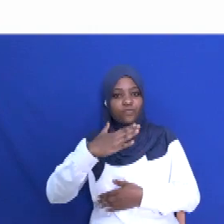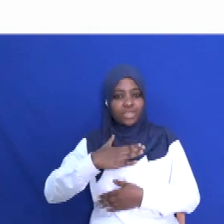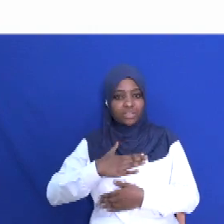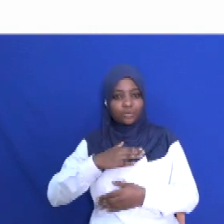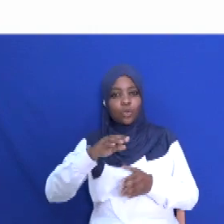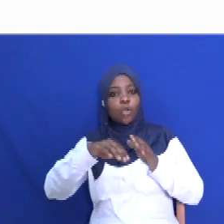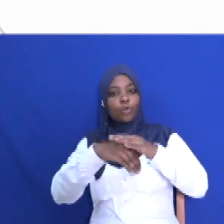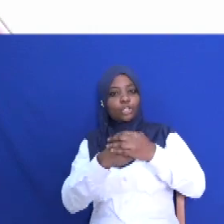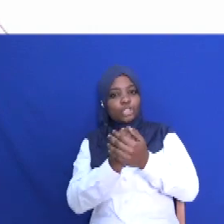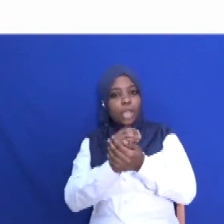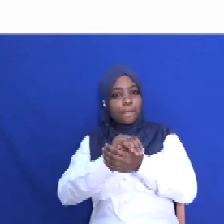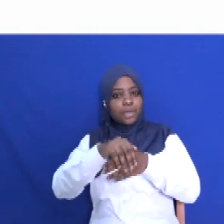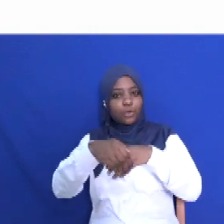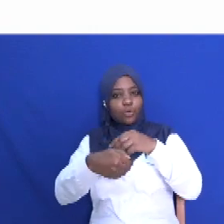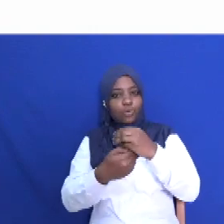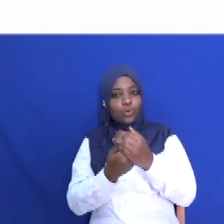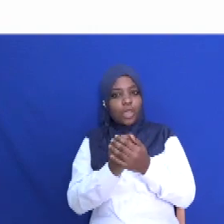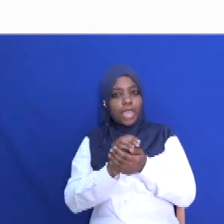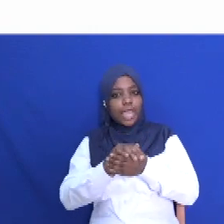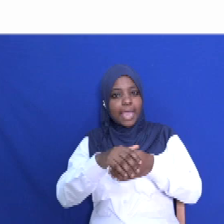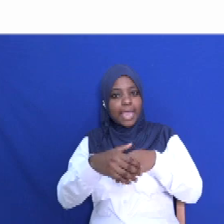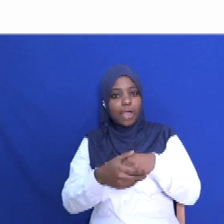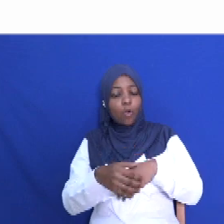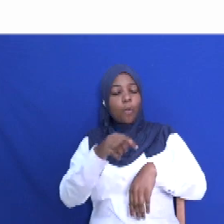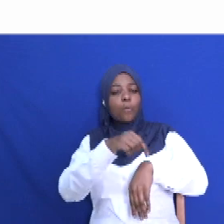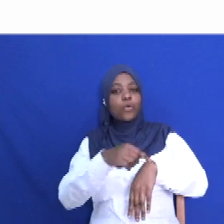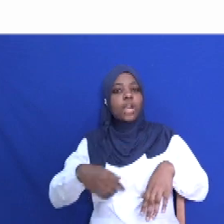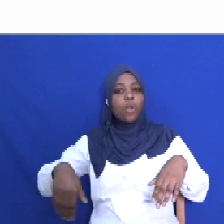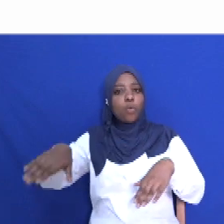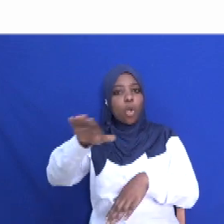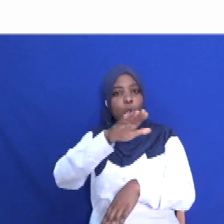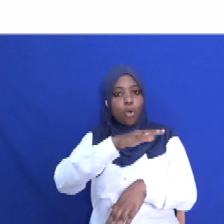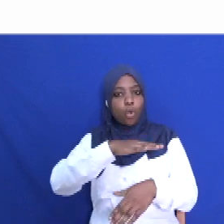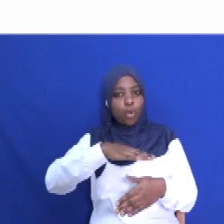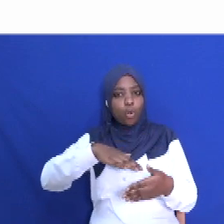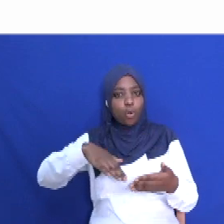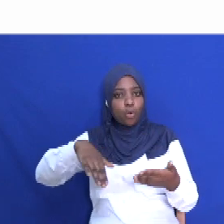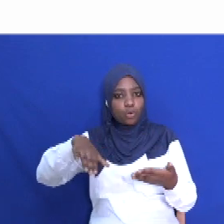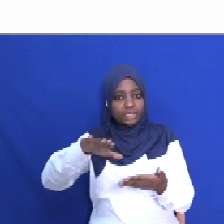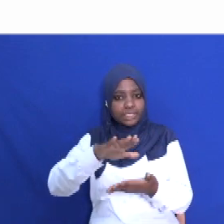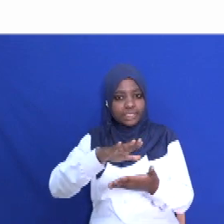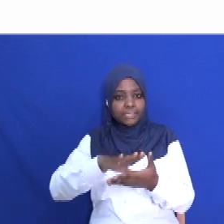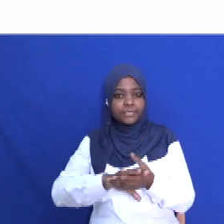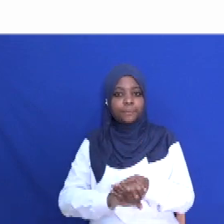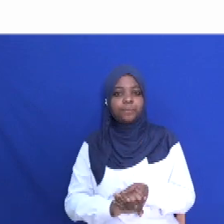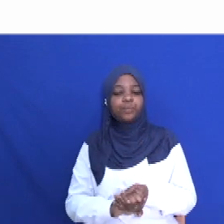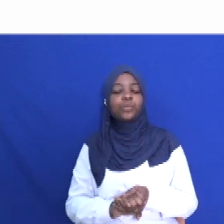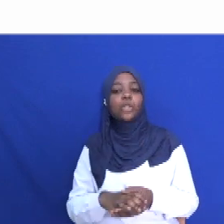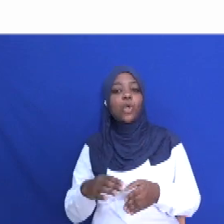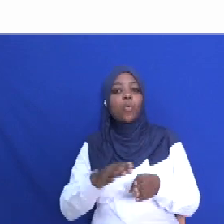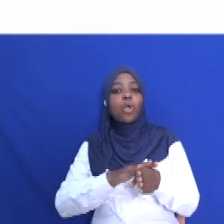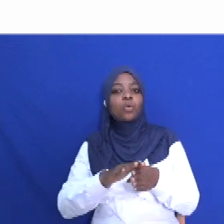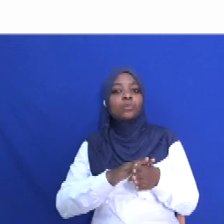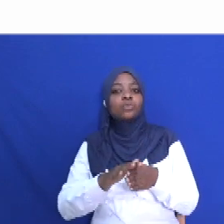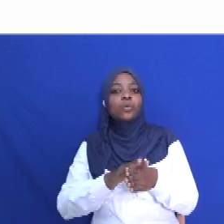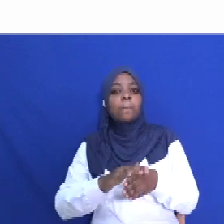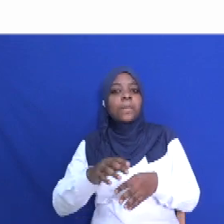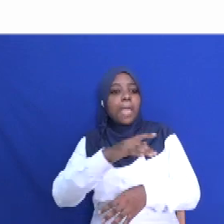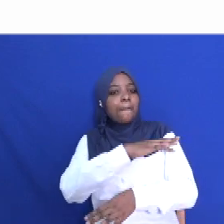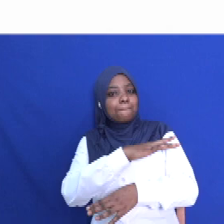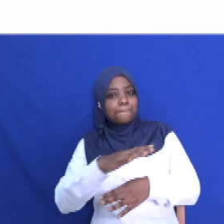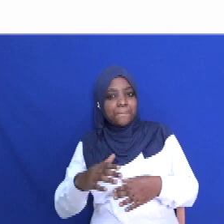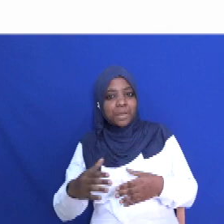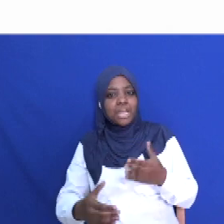Okay? So here come the end of our lesson for today. Until next